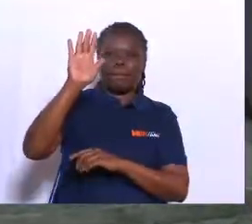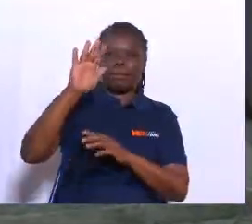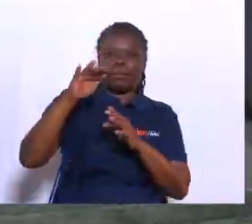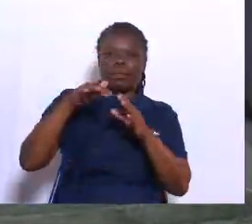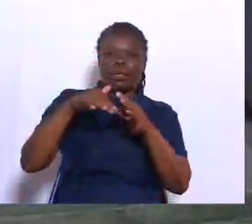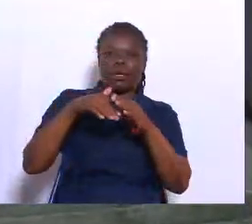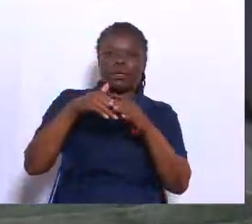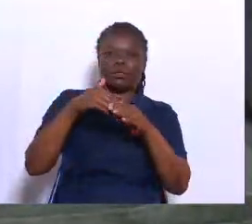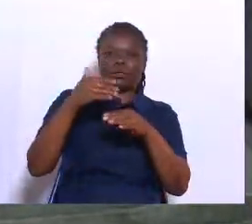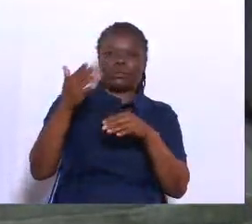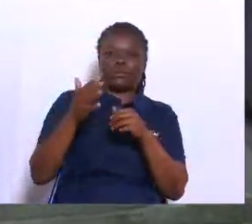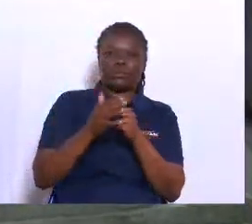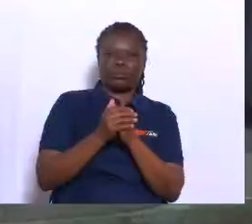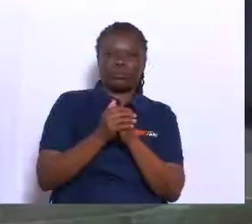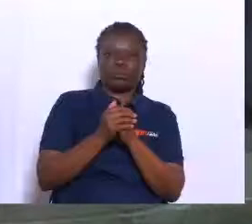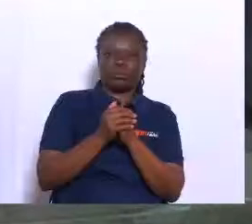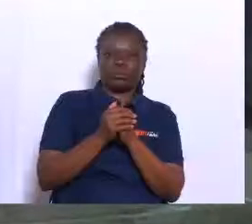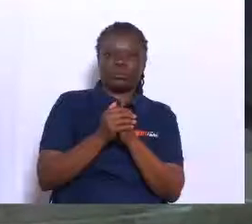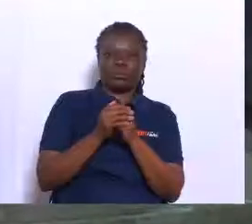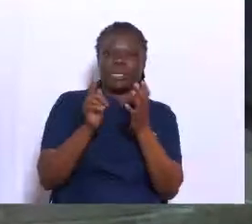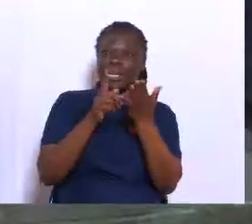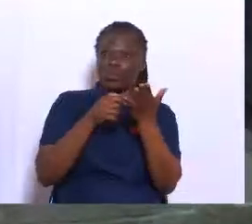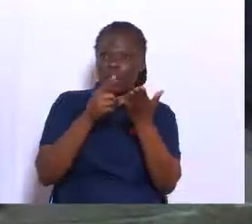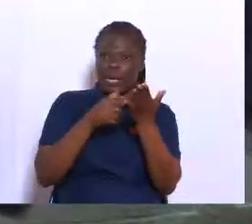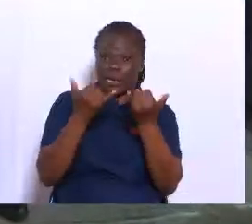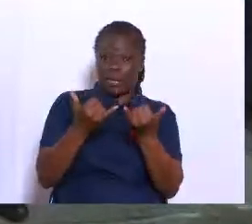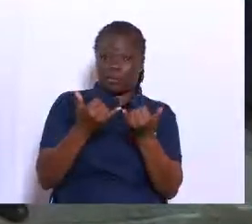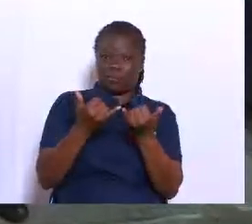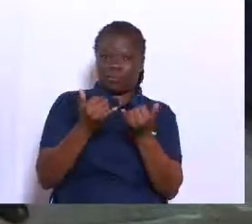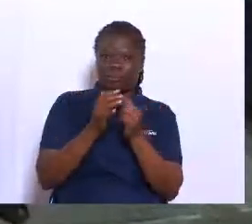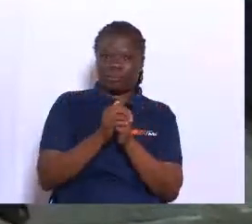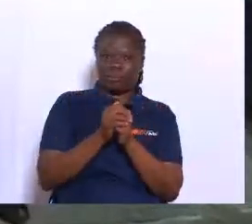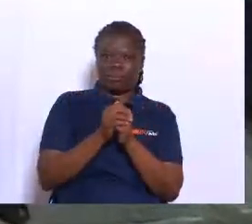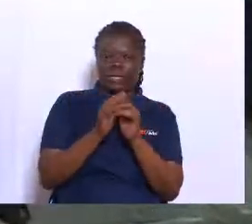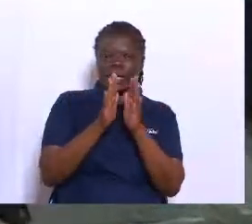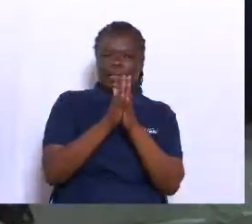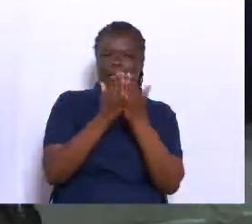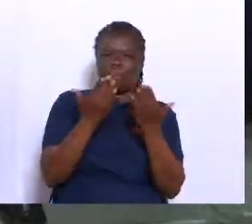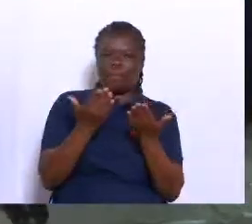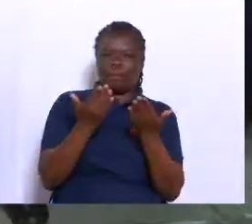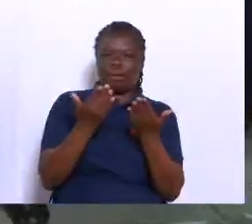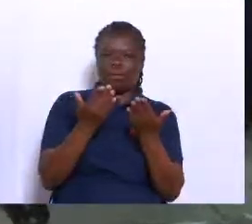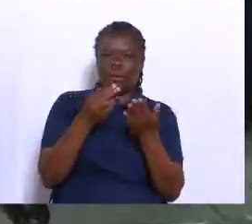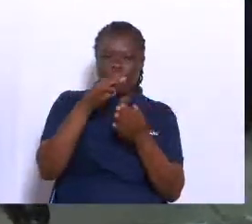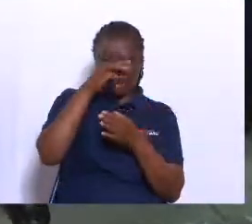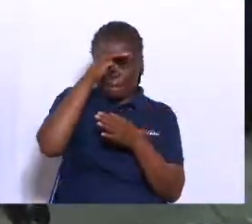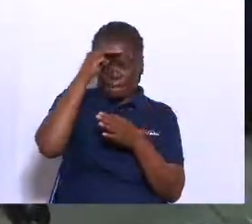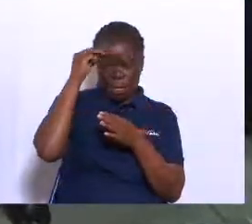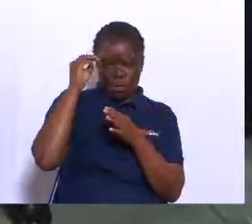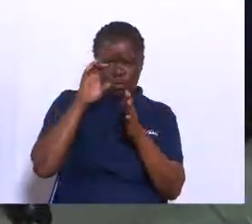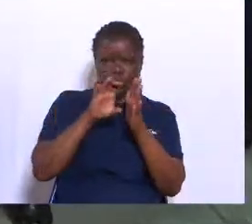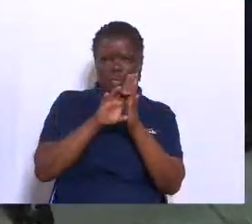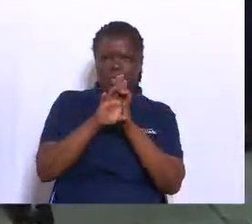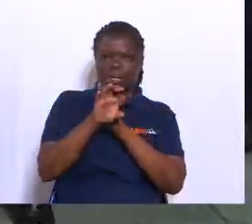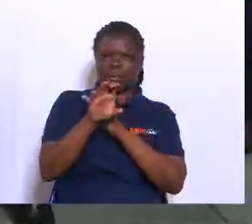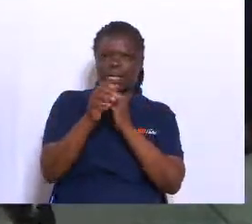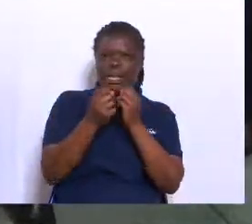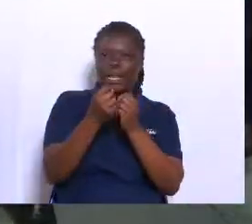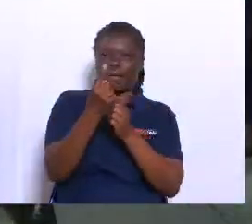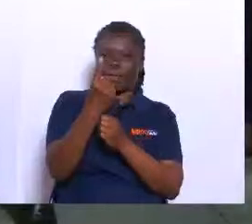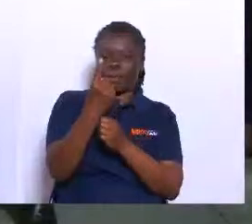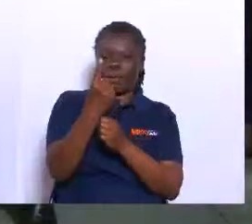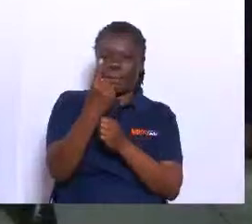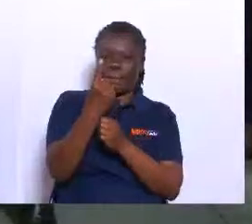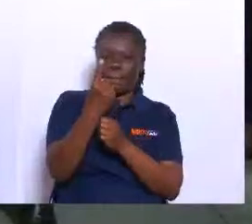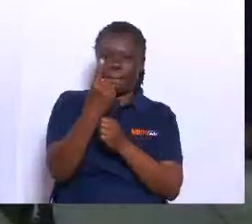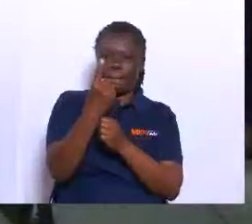thee. Maandiko matakatifu nasema katika kitabu cha Mathayo 11 mstari. Part